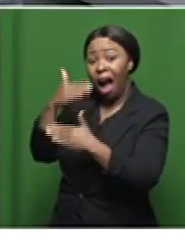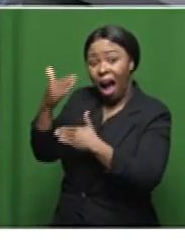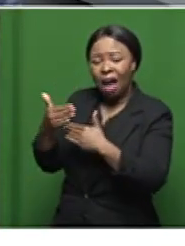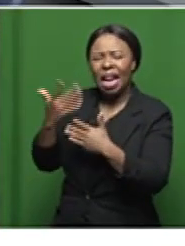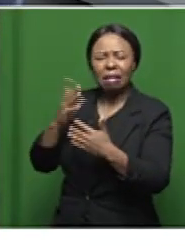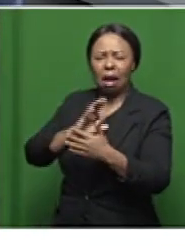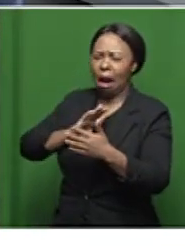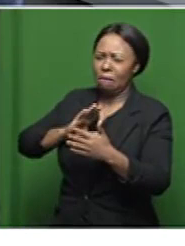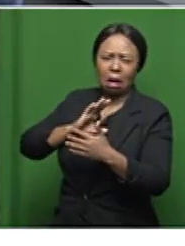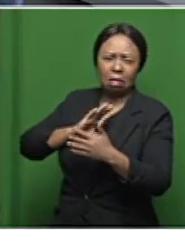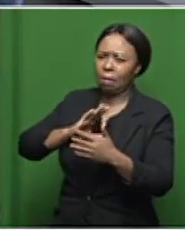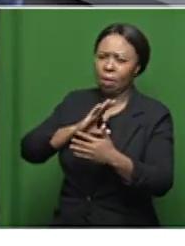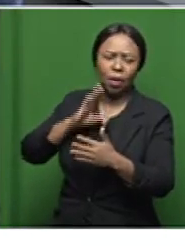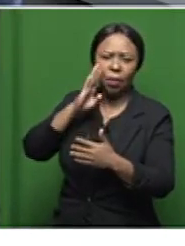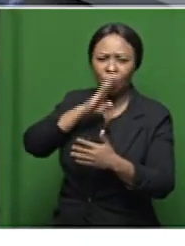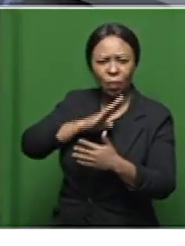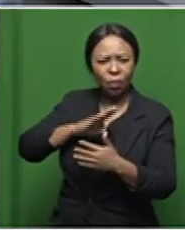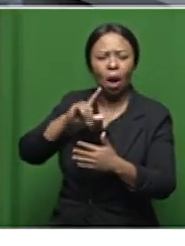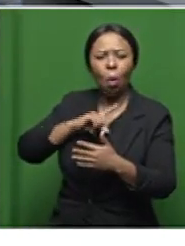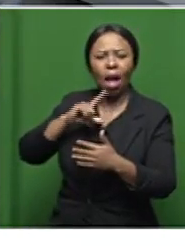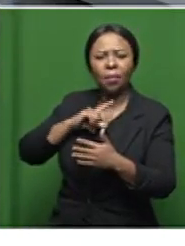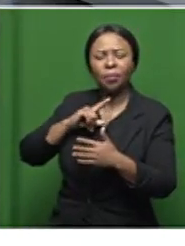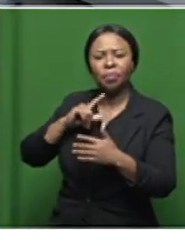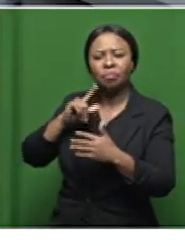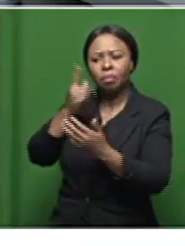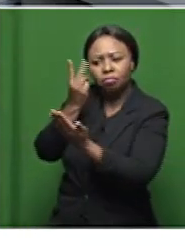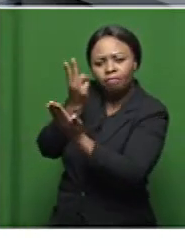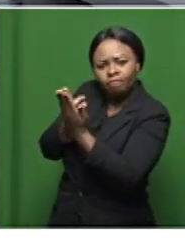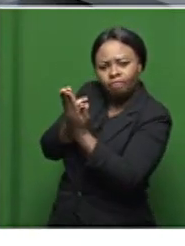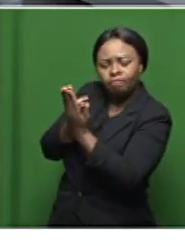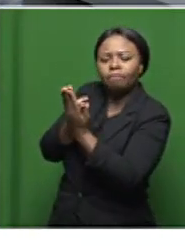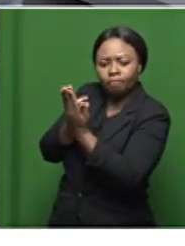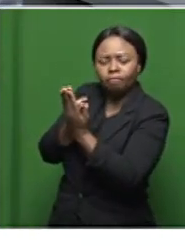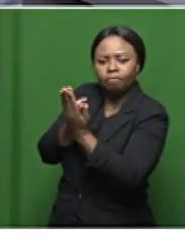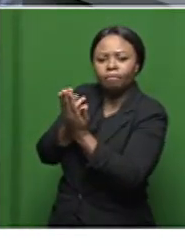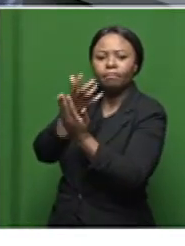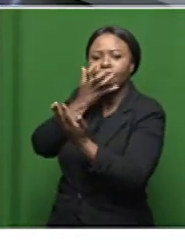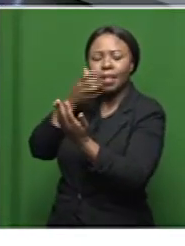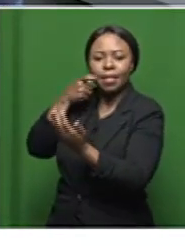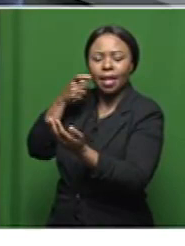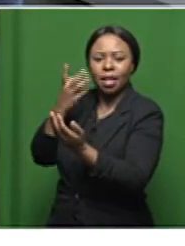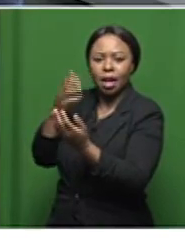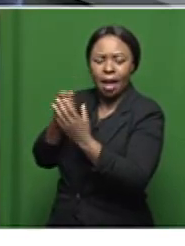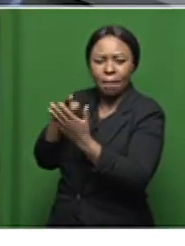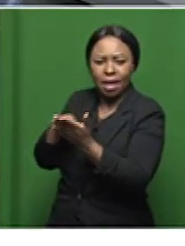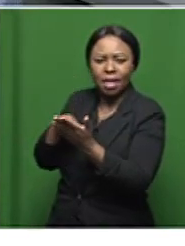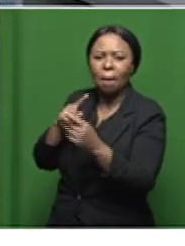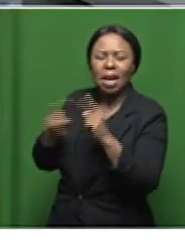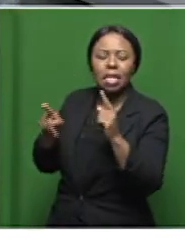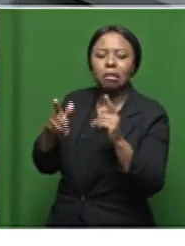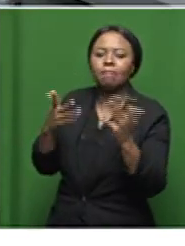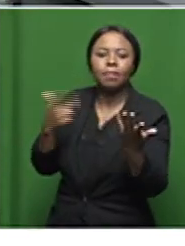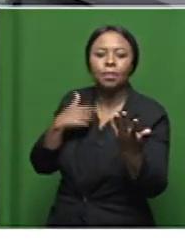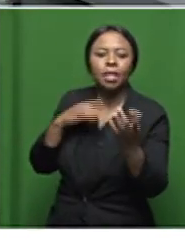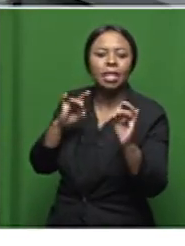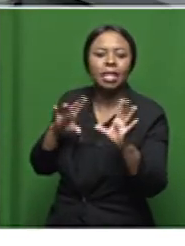discomfort. I mean, I did go into theater, so that's to be expected. But in general, I did not suffer any other ones